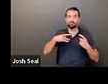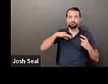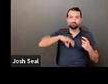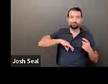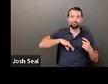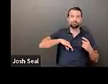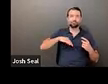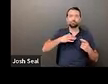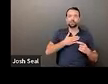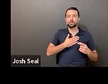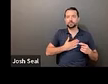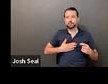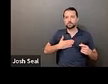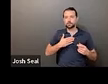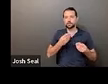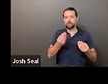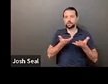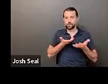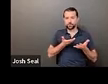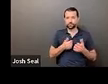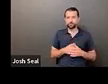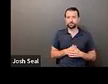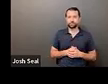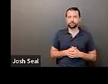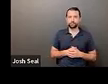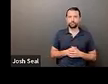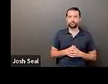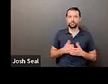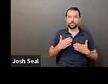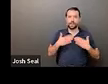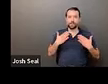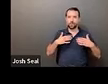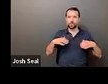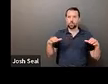let us know, because we would love to do that. We'd be happy to do that.